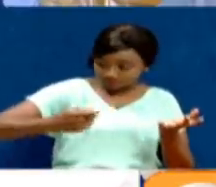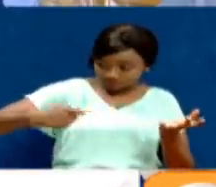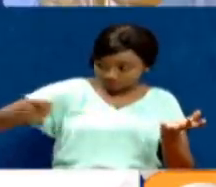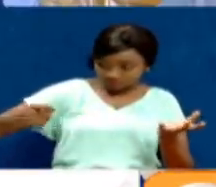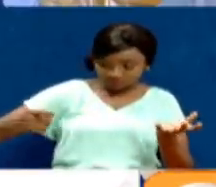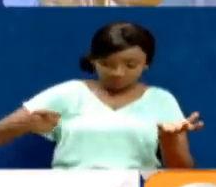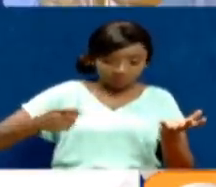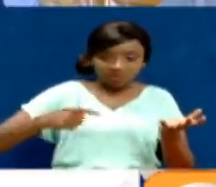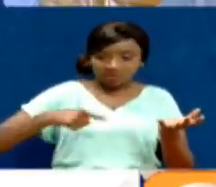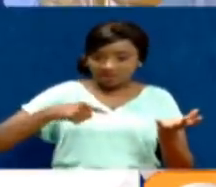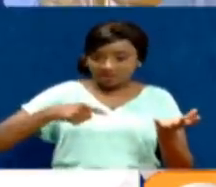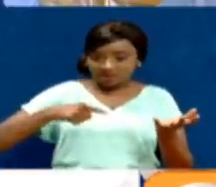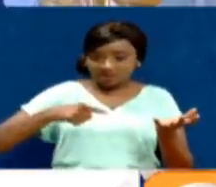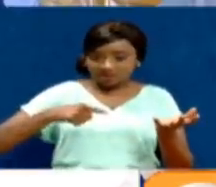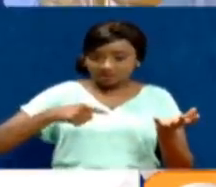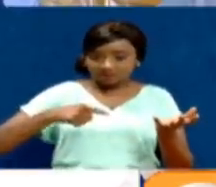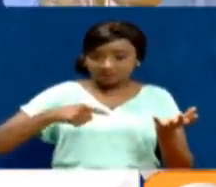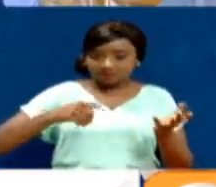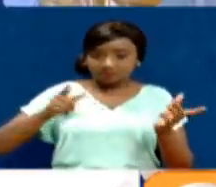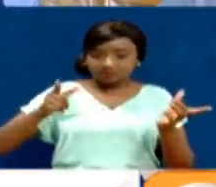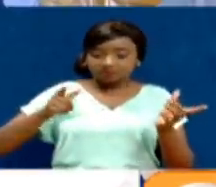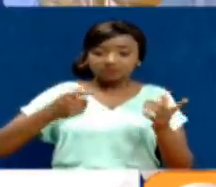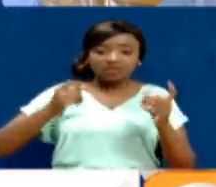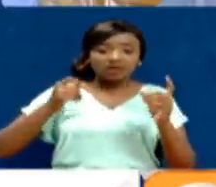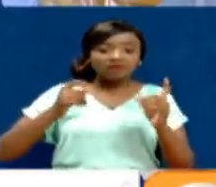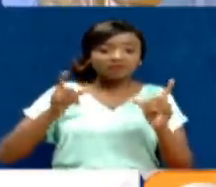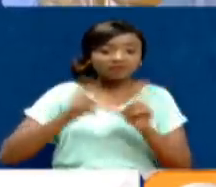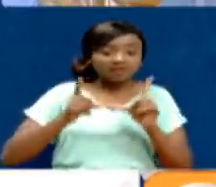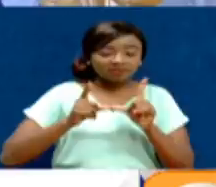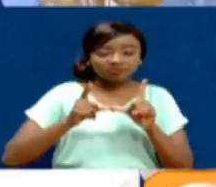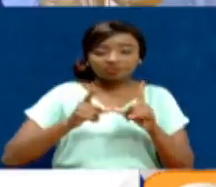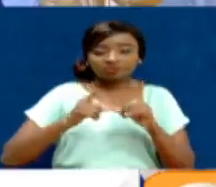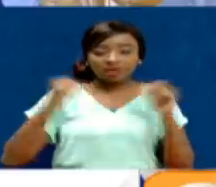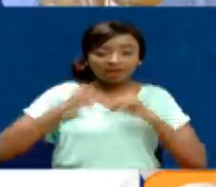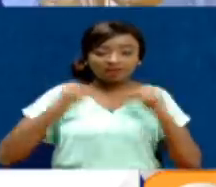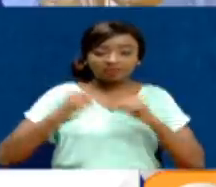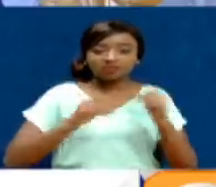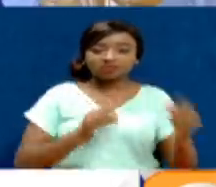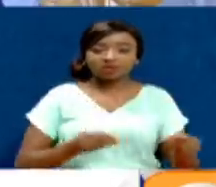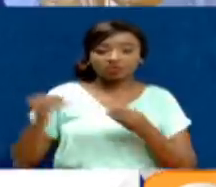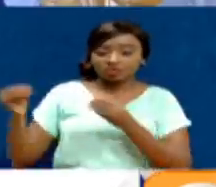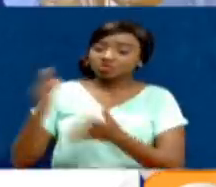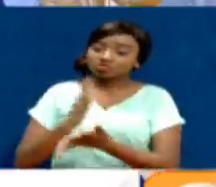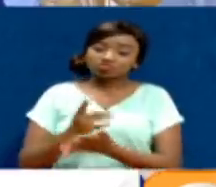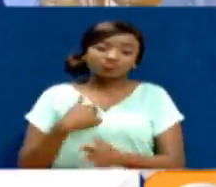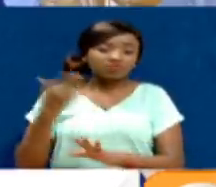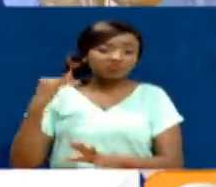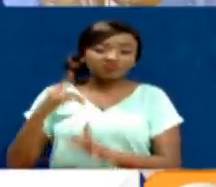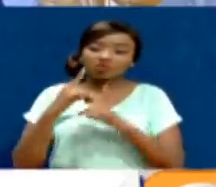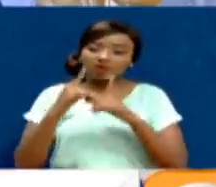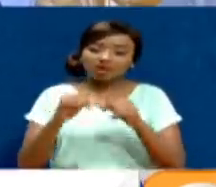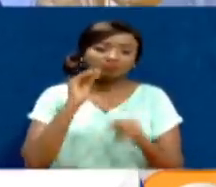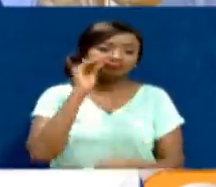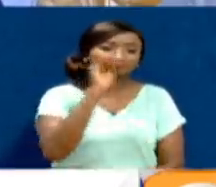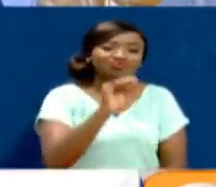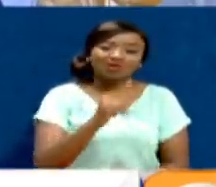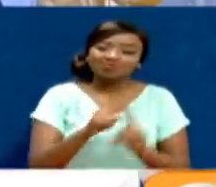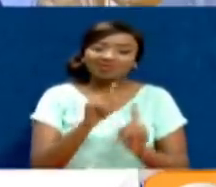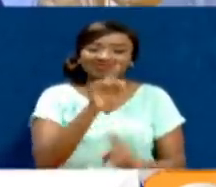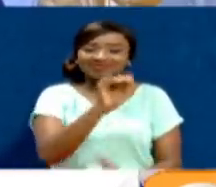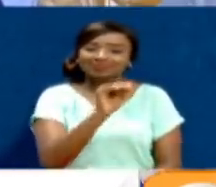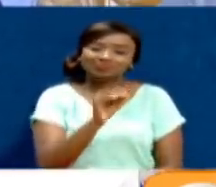deed of transfer with the president. But I know kuna mali nilikuwa na hasira nikamwita abadi Saddam Hussein, but sikuwa na